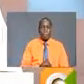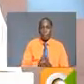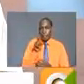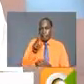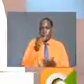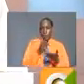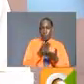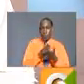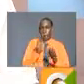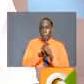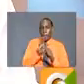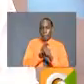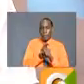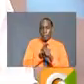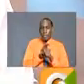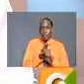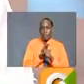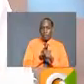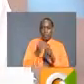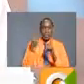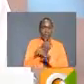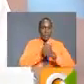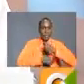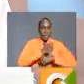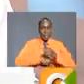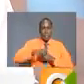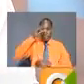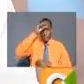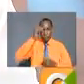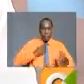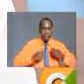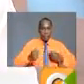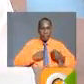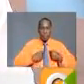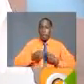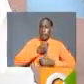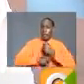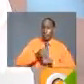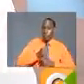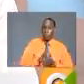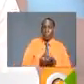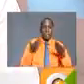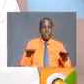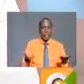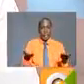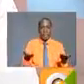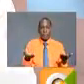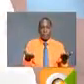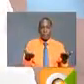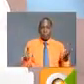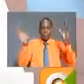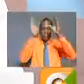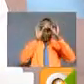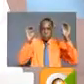certainly just one of the many bizarre activities that made the government of Rwanda to act. Now, President